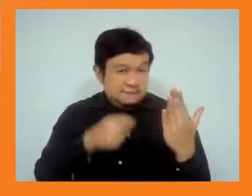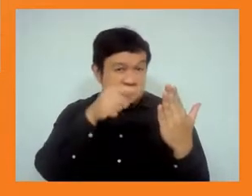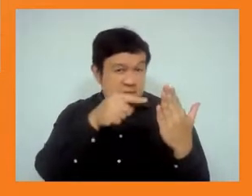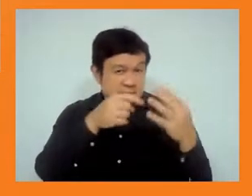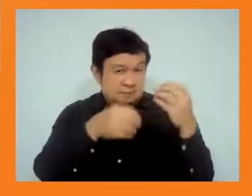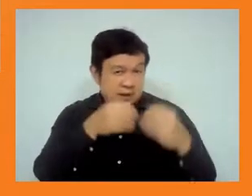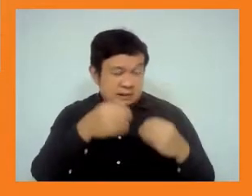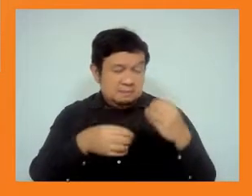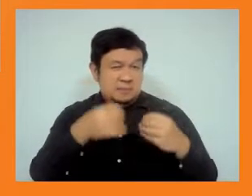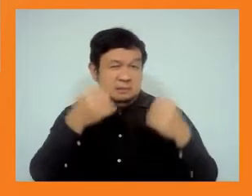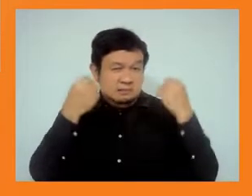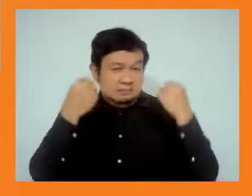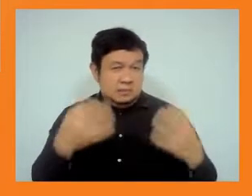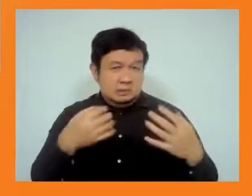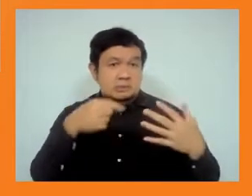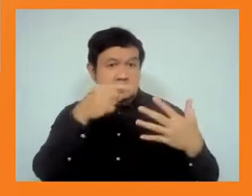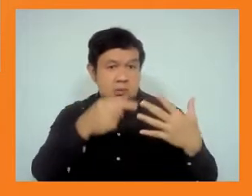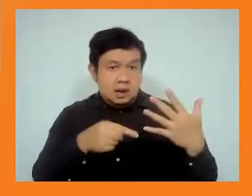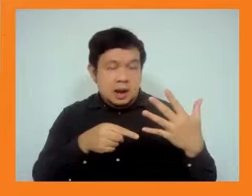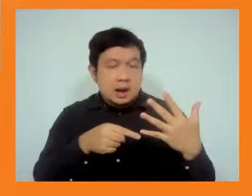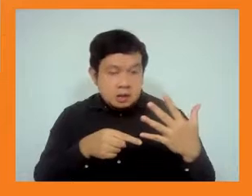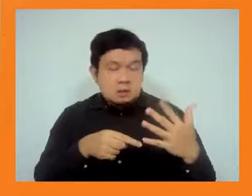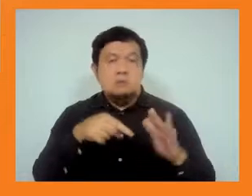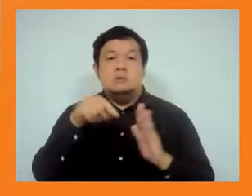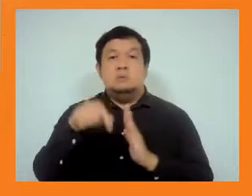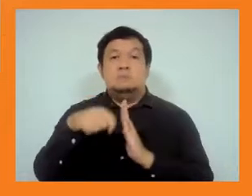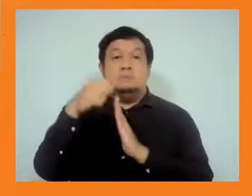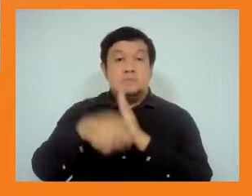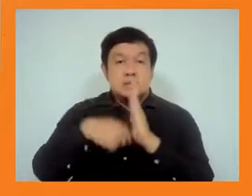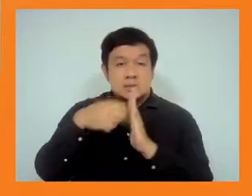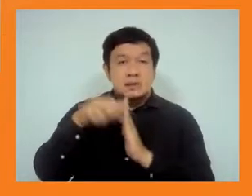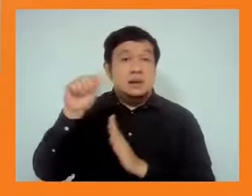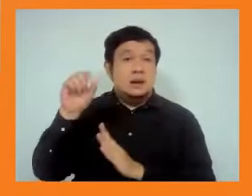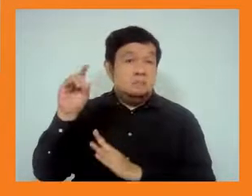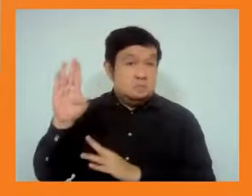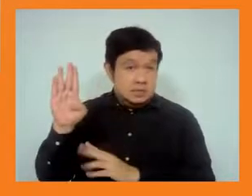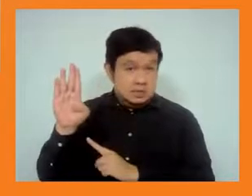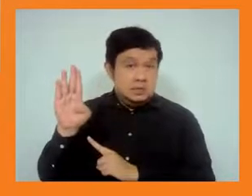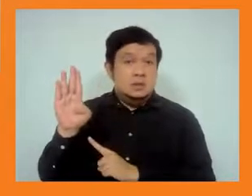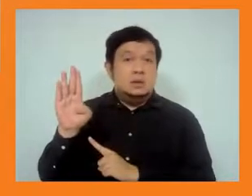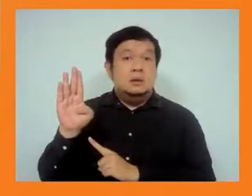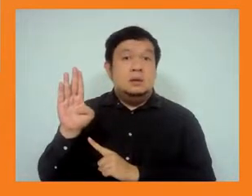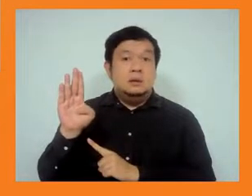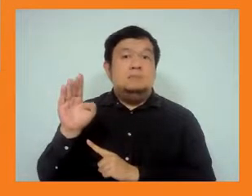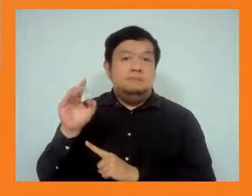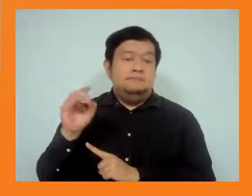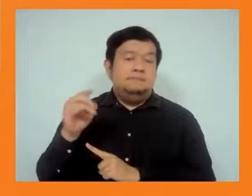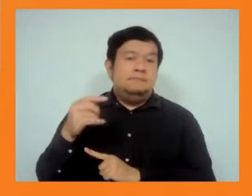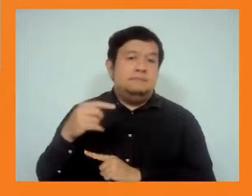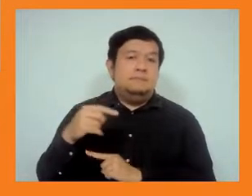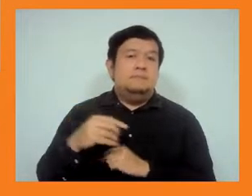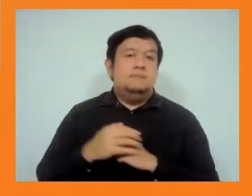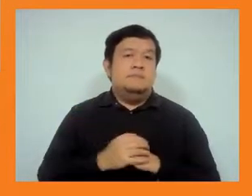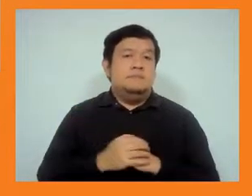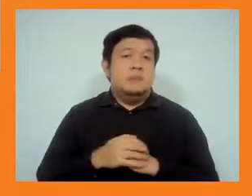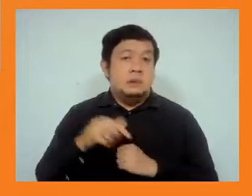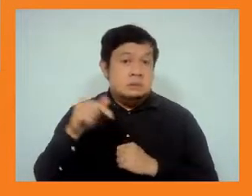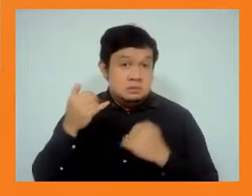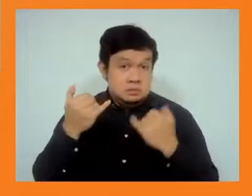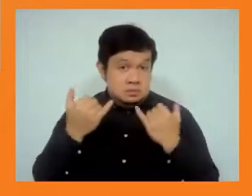project. So it involved China Development Bank, JICA, Kuwait Fund, ADB, as well as the